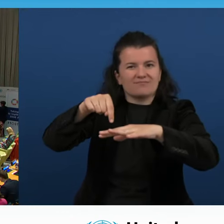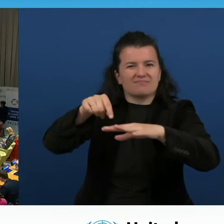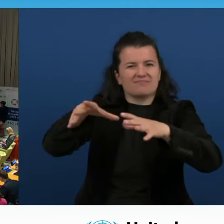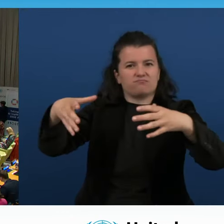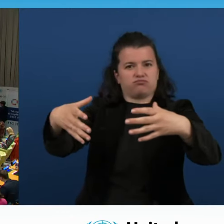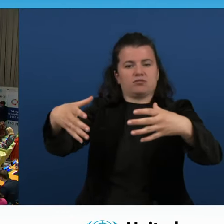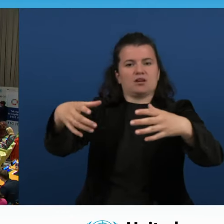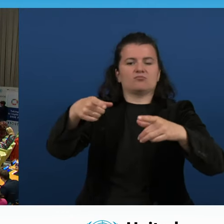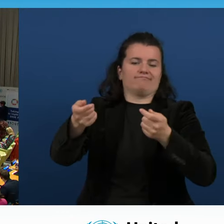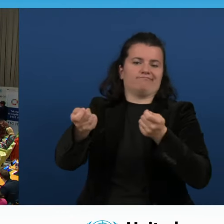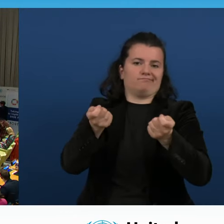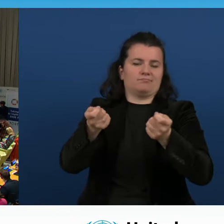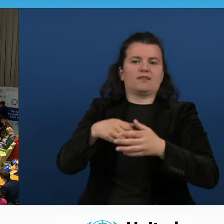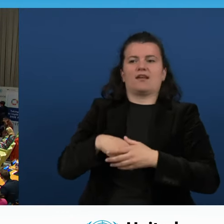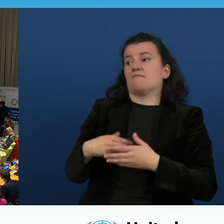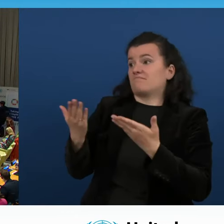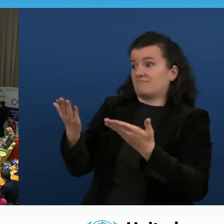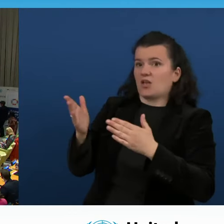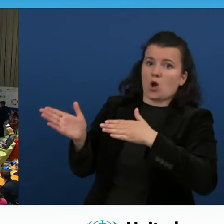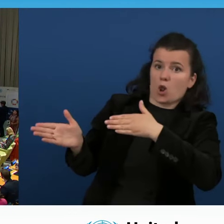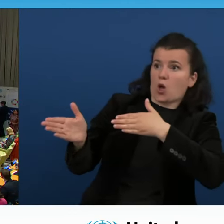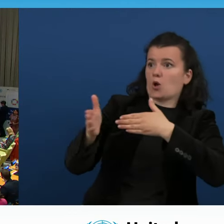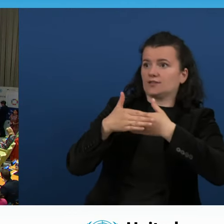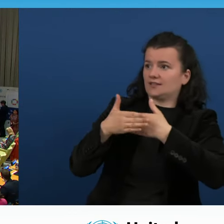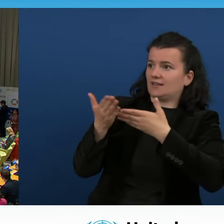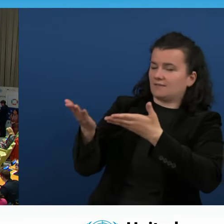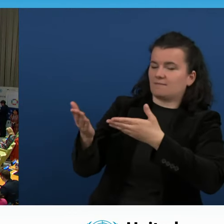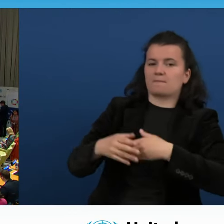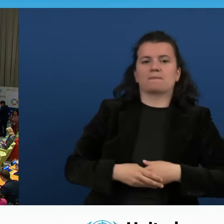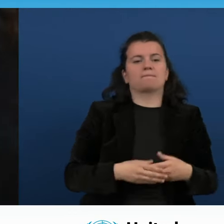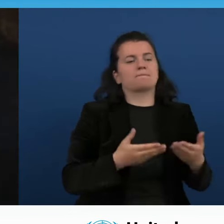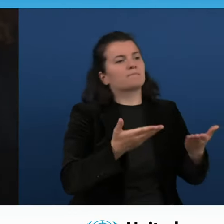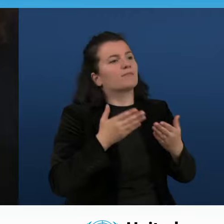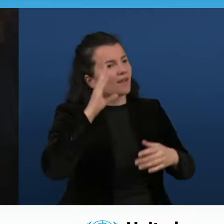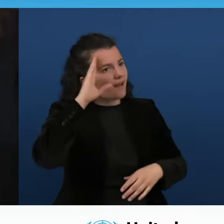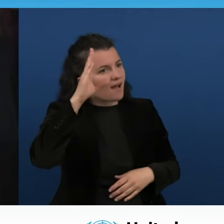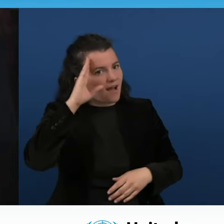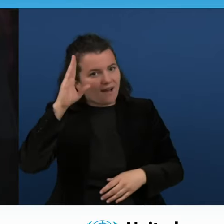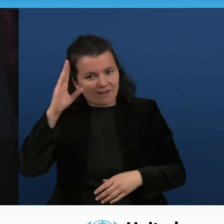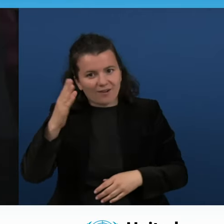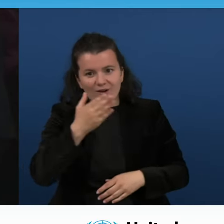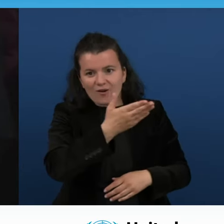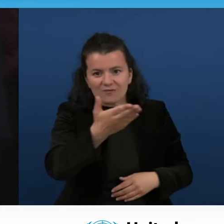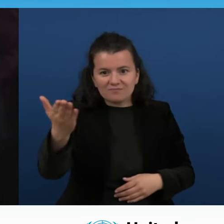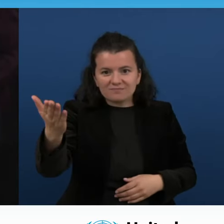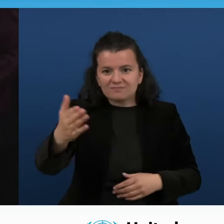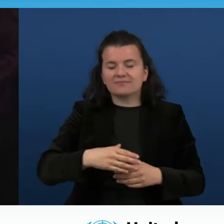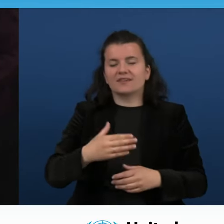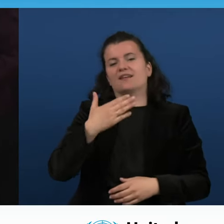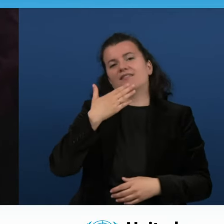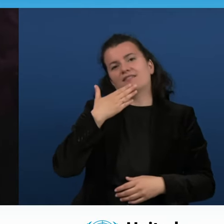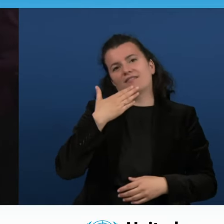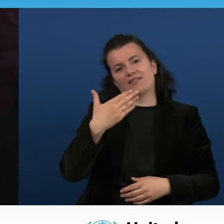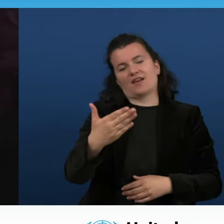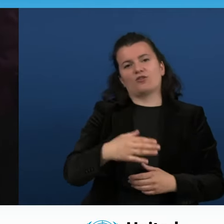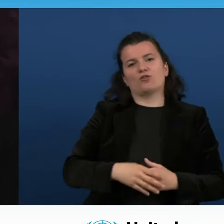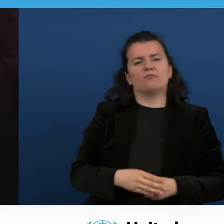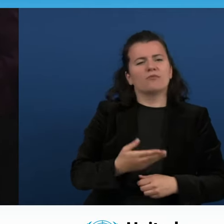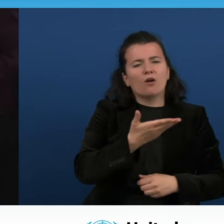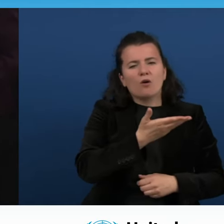everyone. Thank you so much for this vibrant, valuable, and strategic